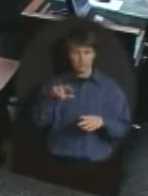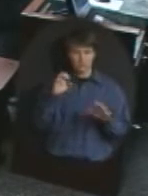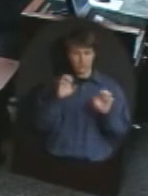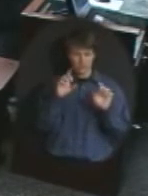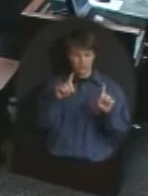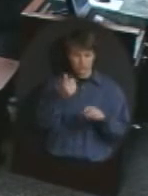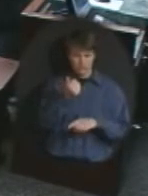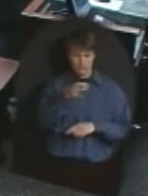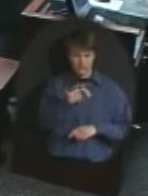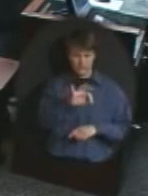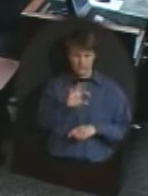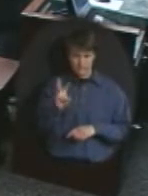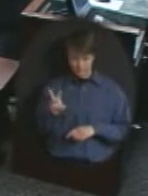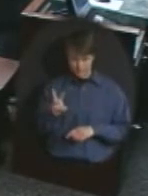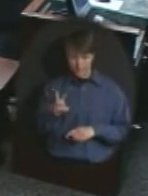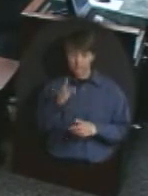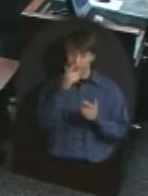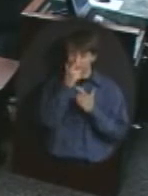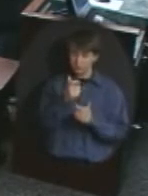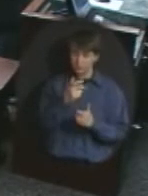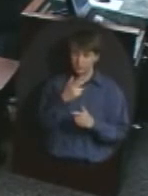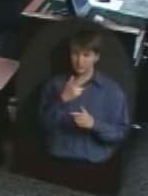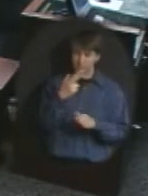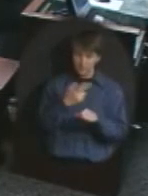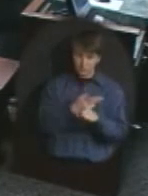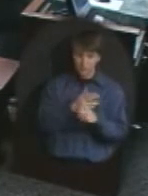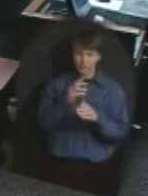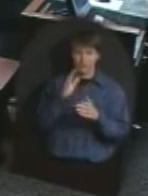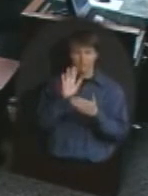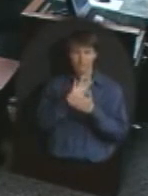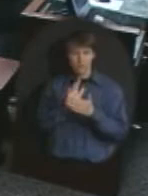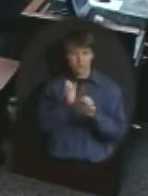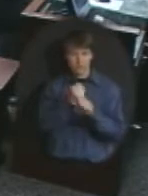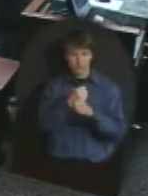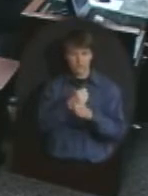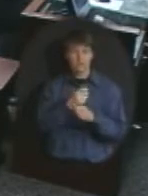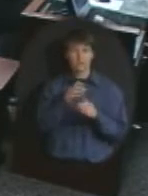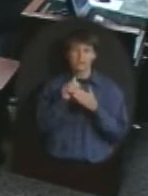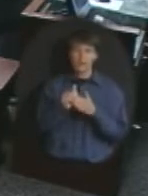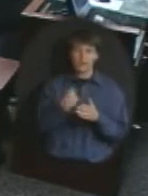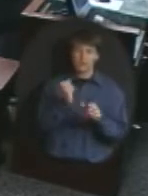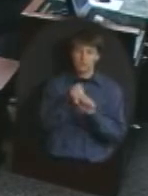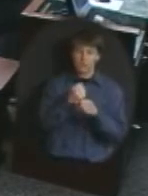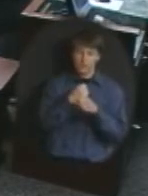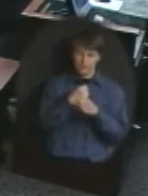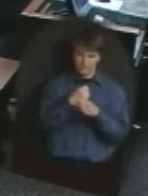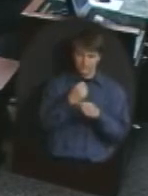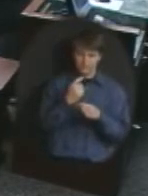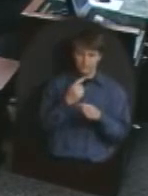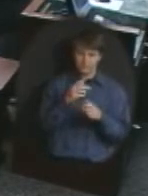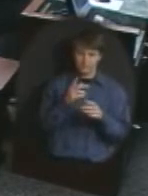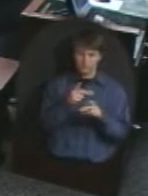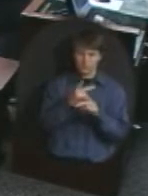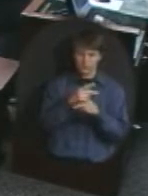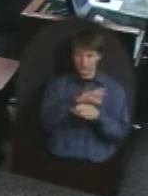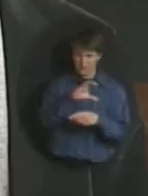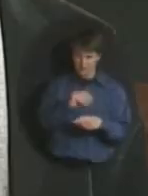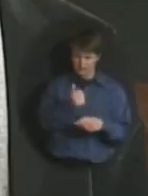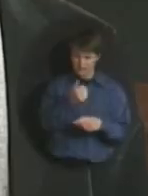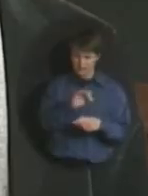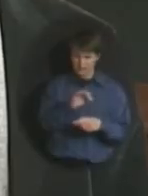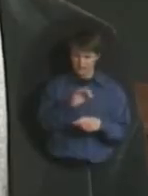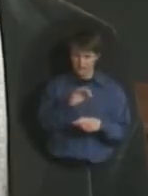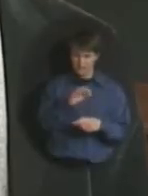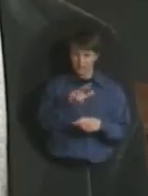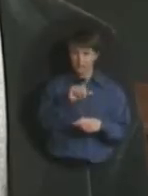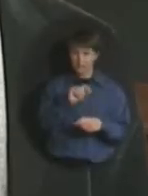1996. His interest in history and filmmaking led him to create Inversion Productions in 2004. Greg's honors include Telly Awards,